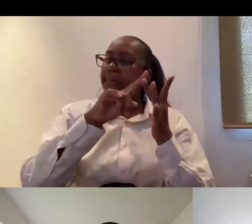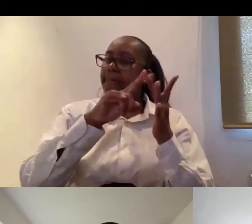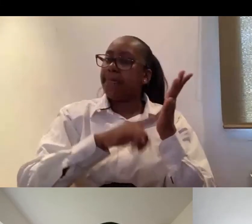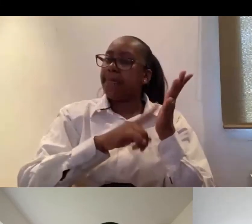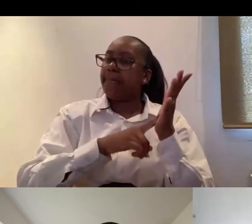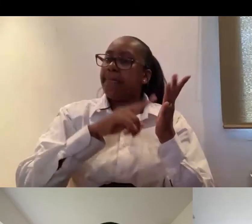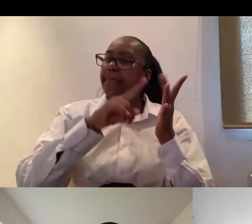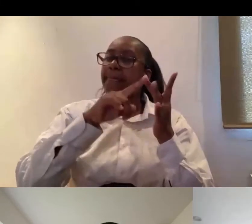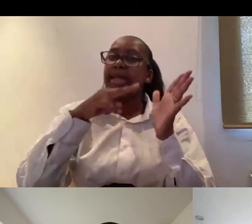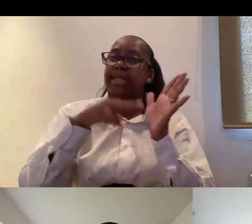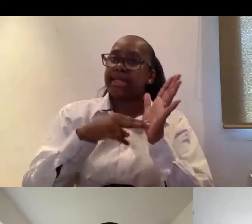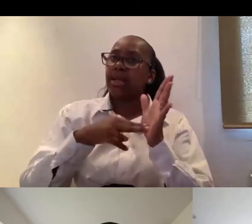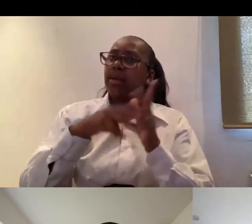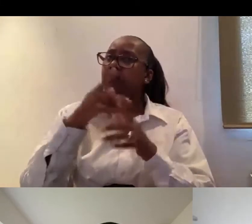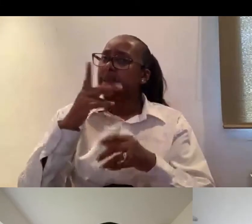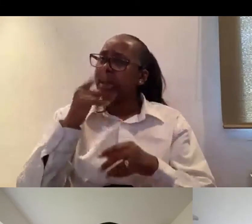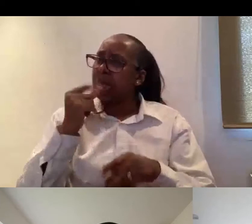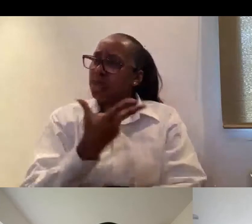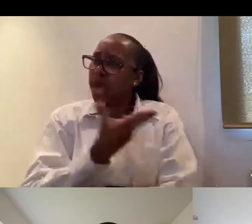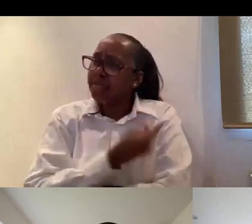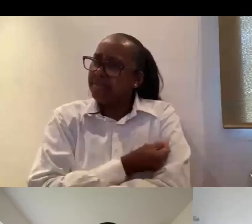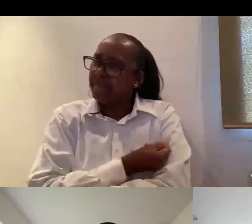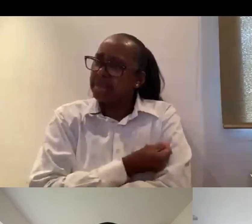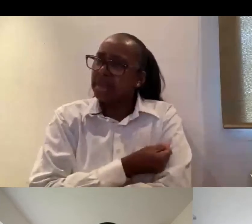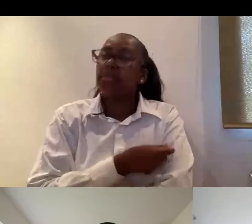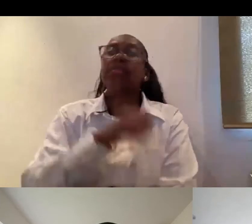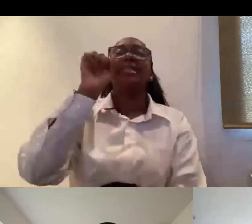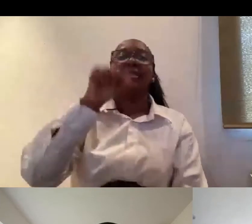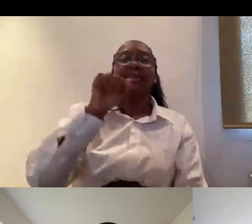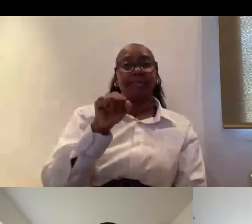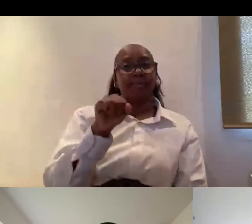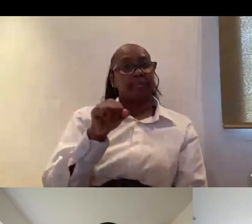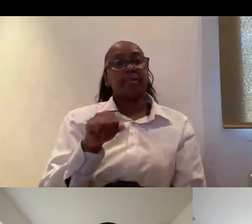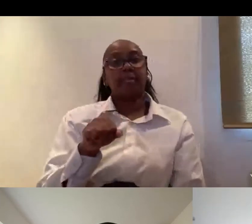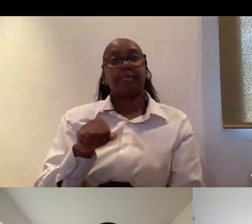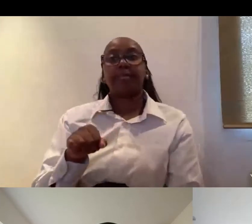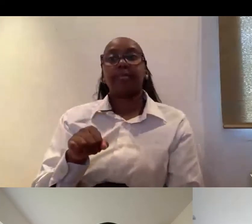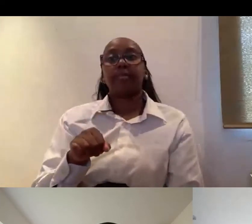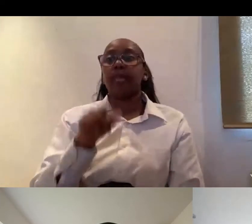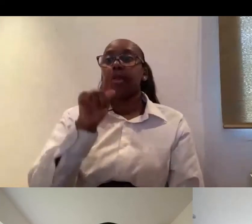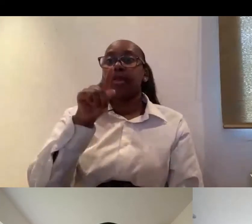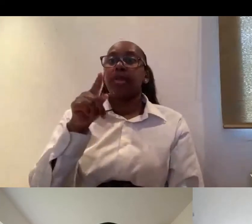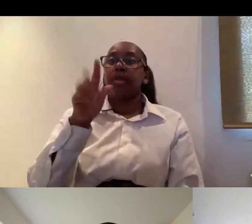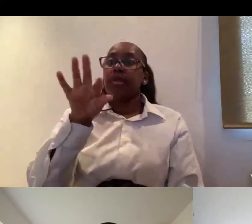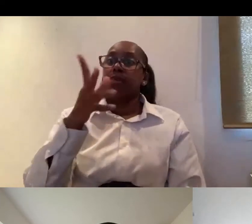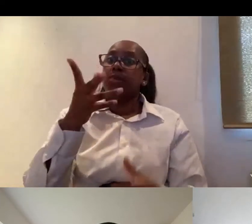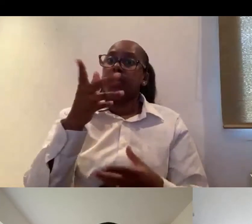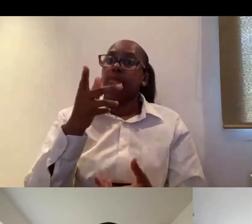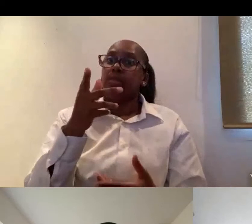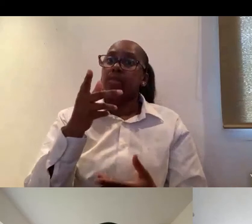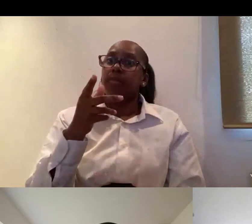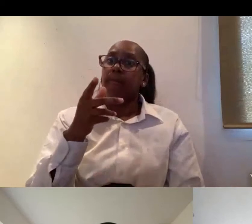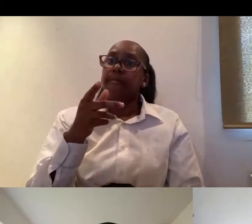So, yeah, you definitely can. Allergy to penicillin is not a contraindication to have